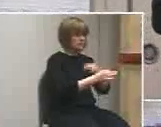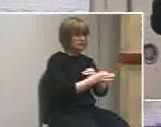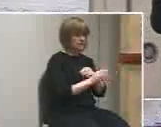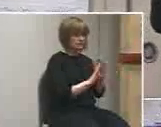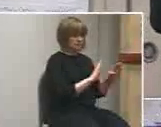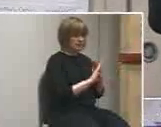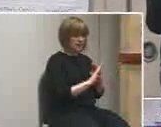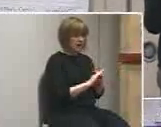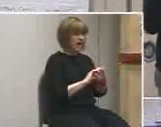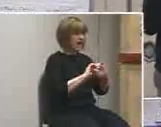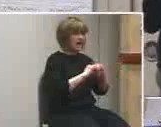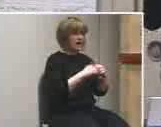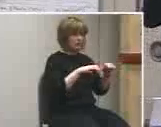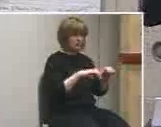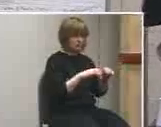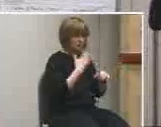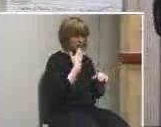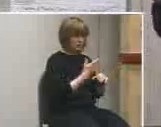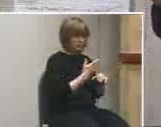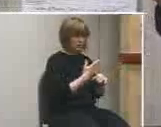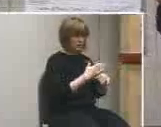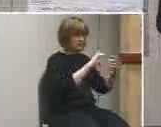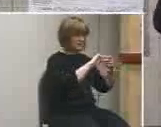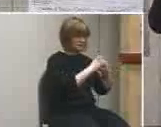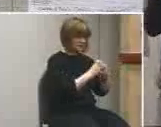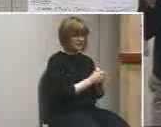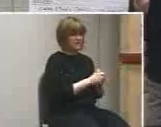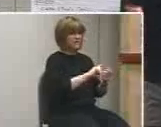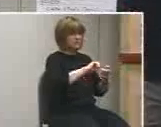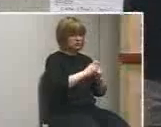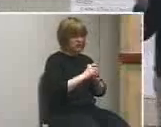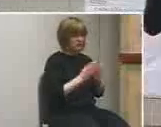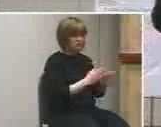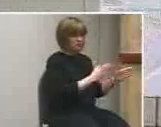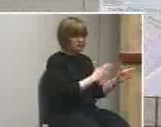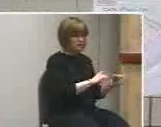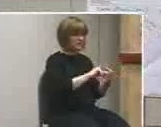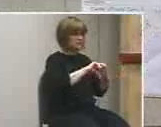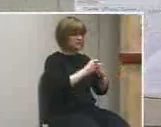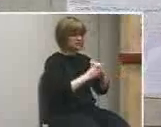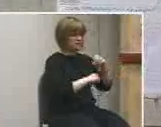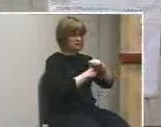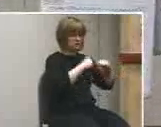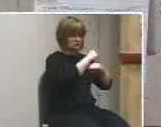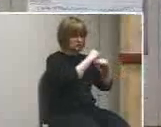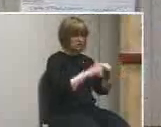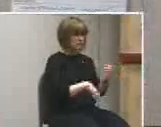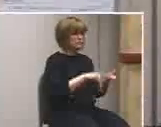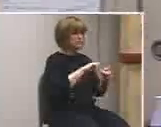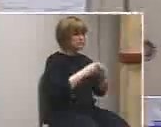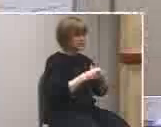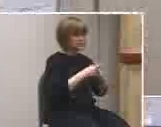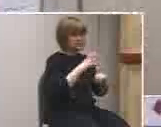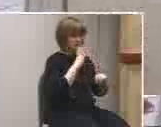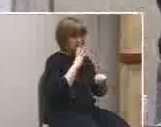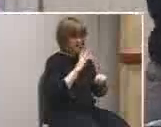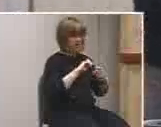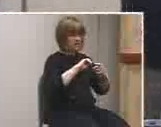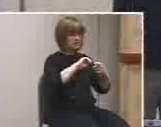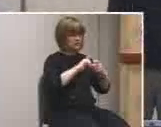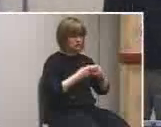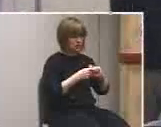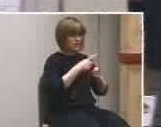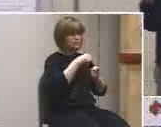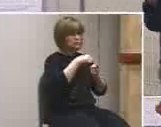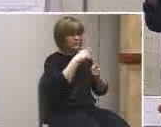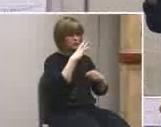with good antecedent manipulations? Change the routines, change the structures, change what you say, change when you say it.